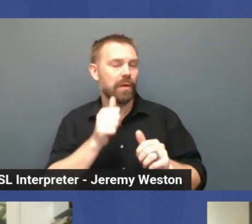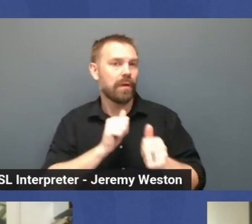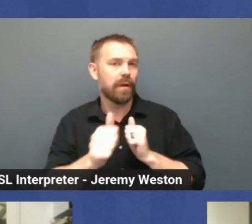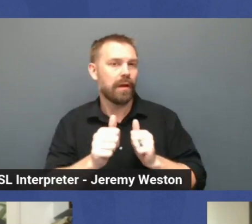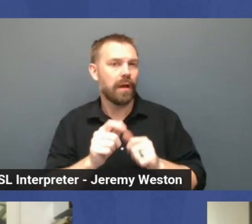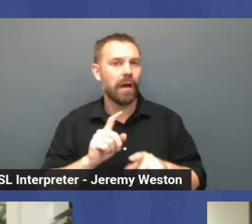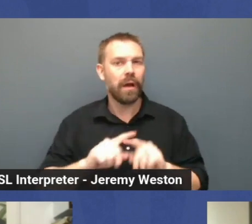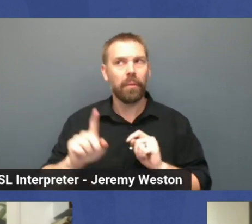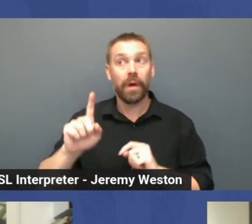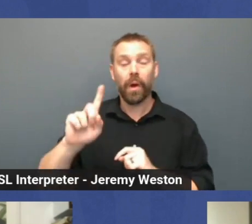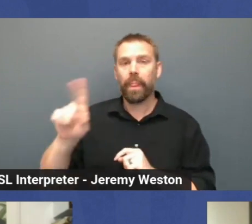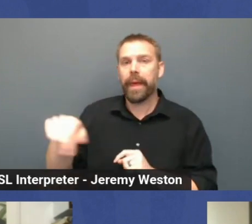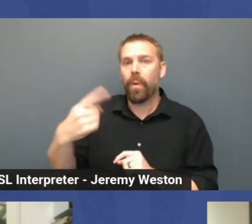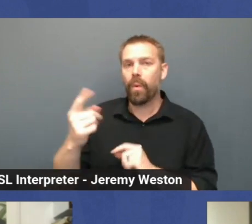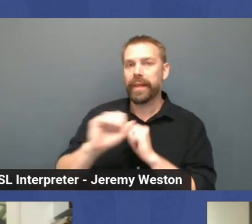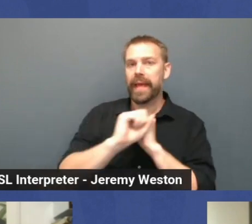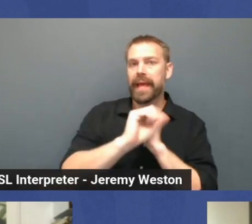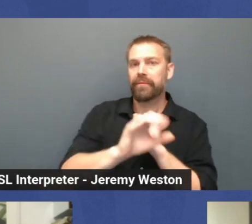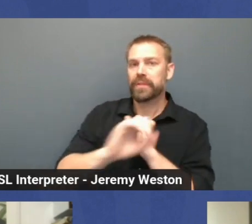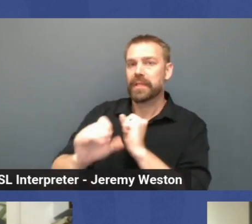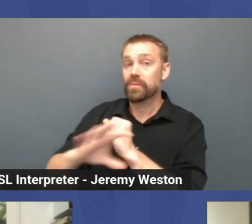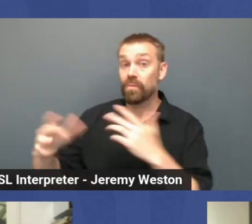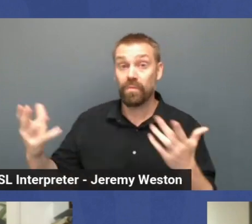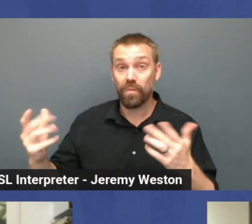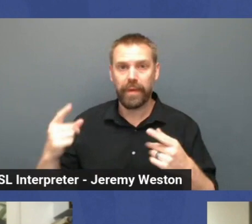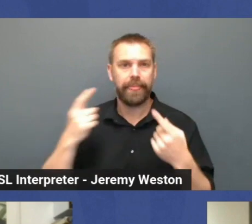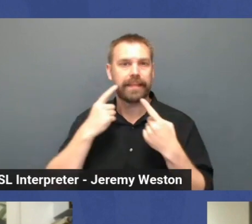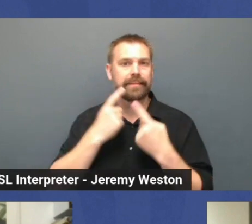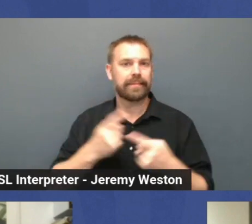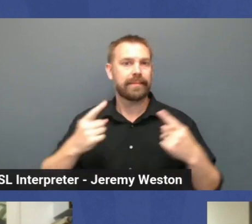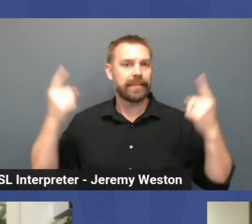successes that are so very